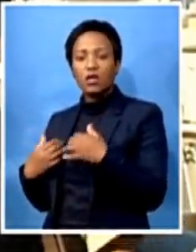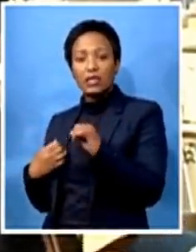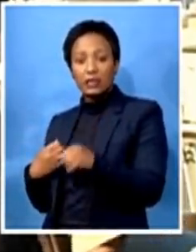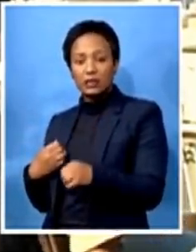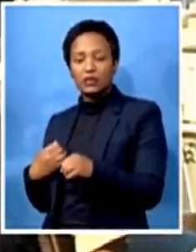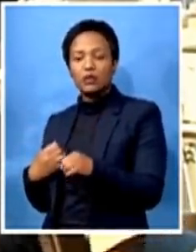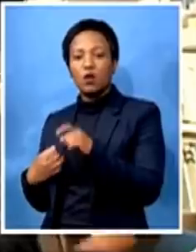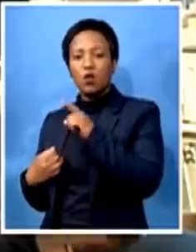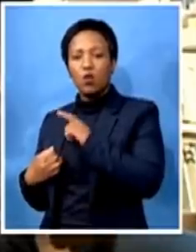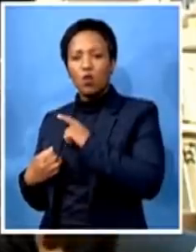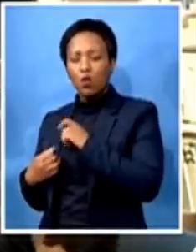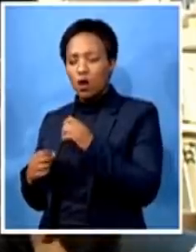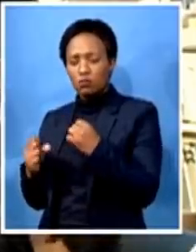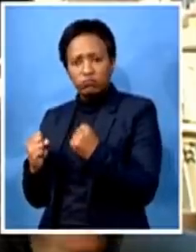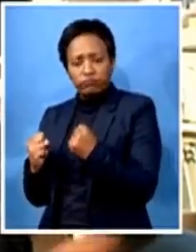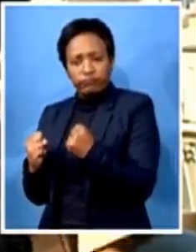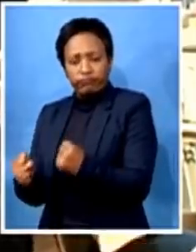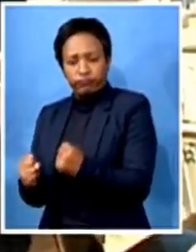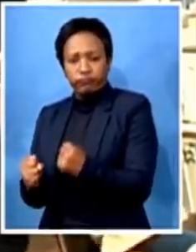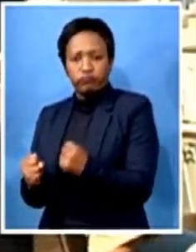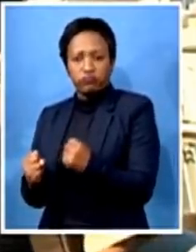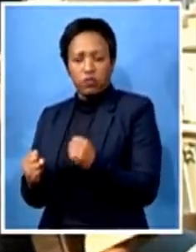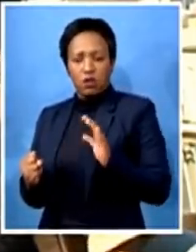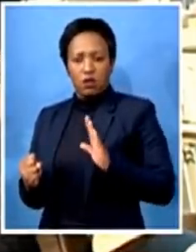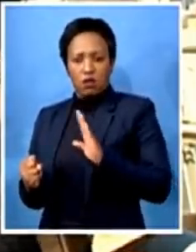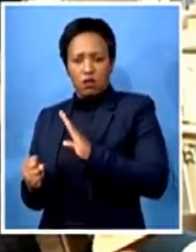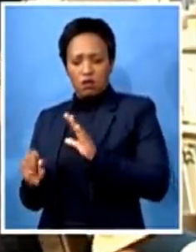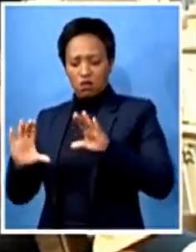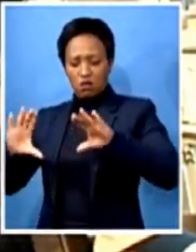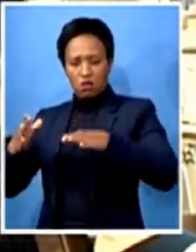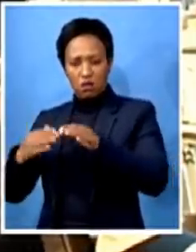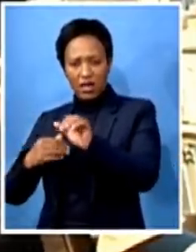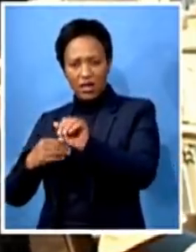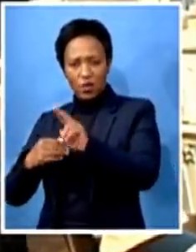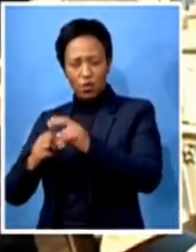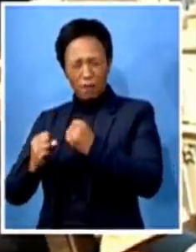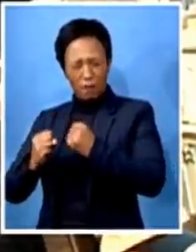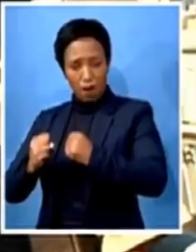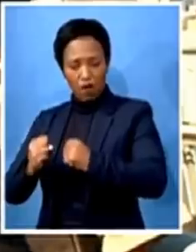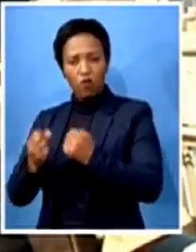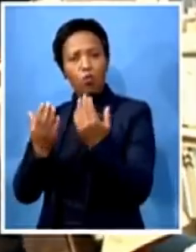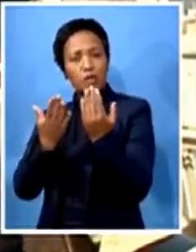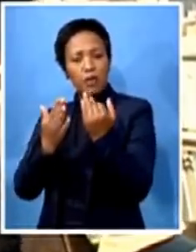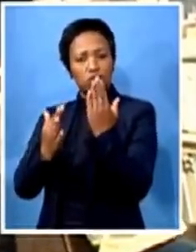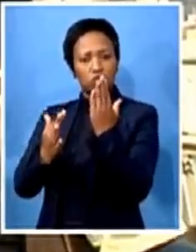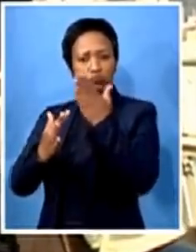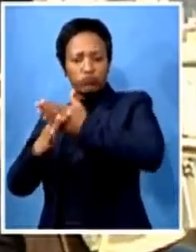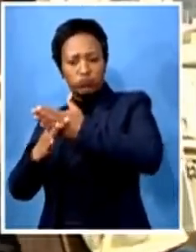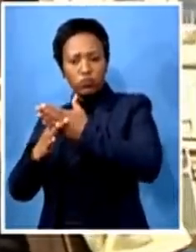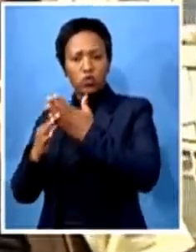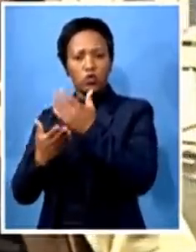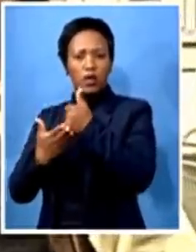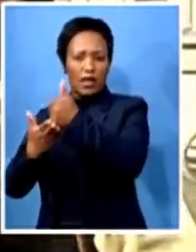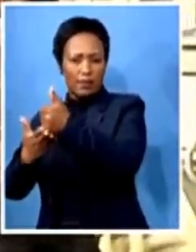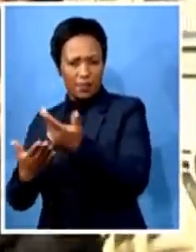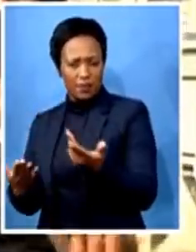is expected to intervene. You know, we don't need to wait until the situation of